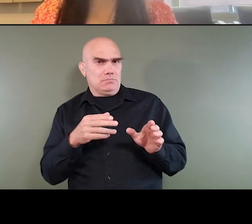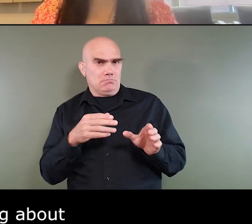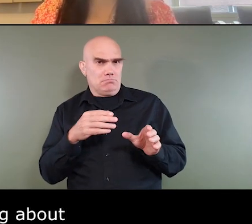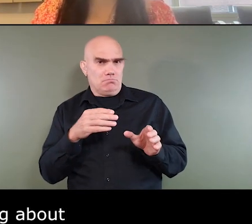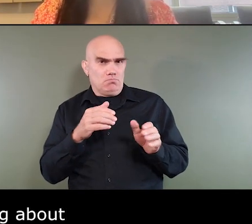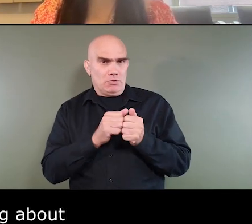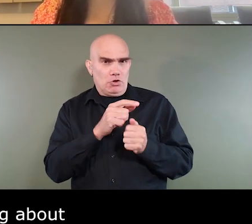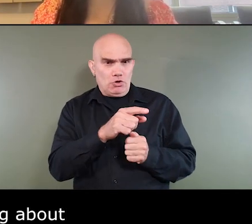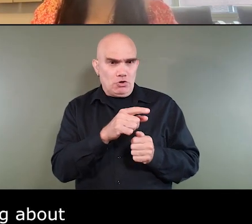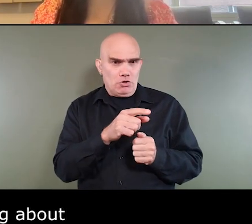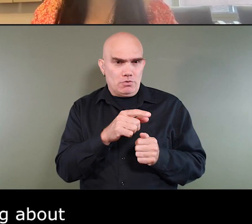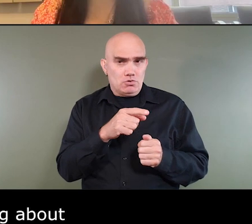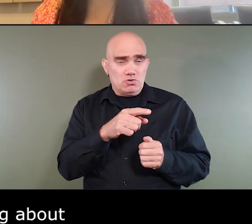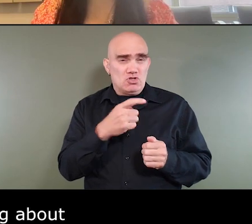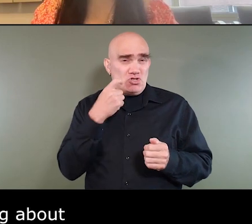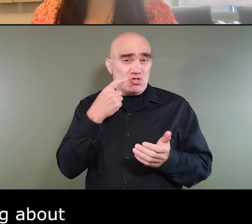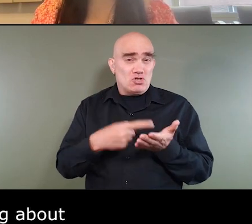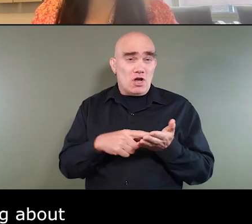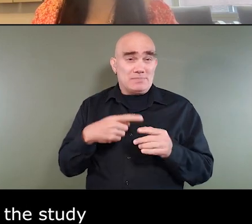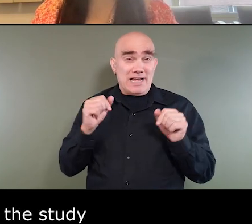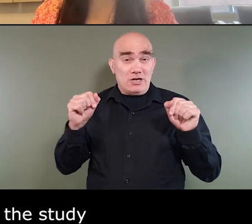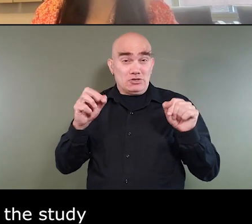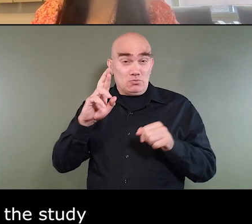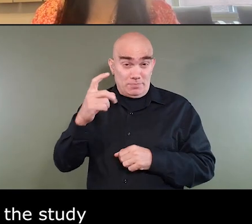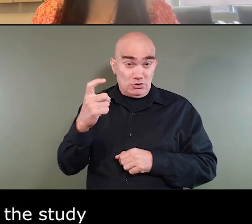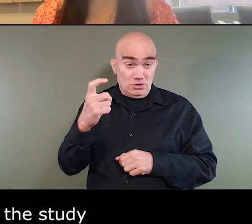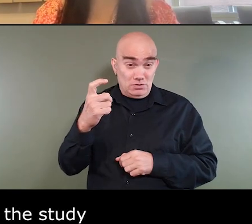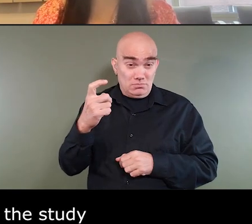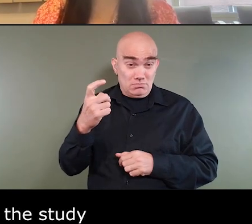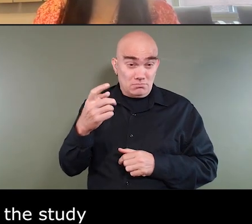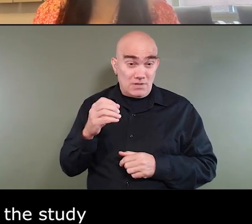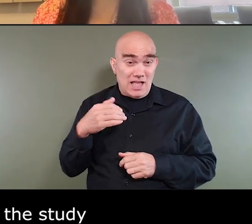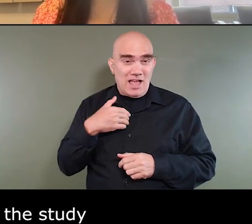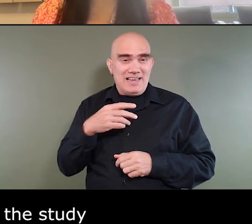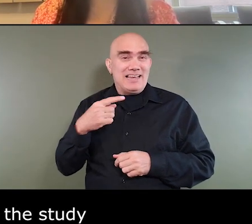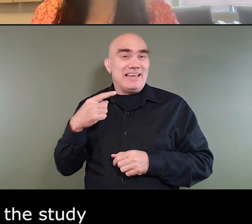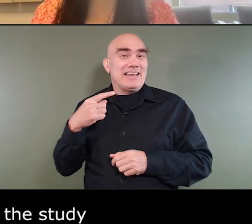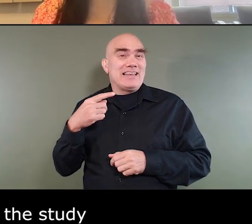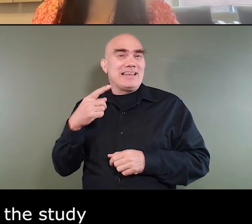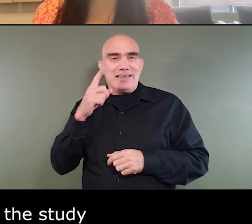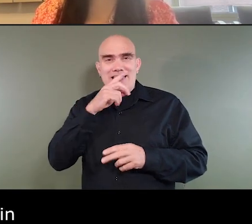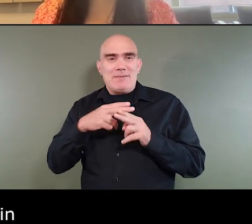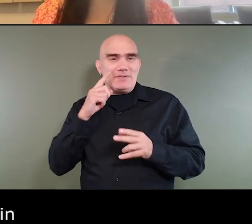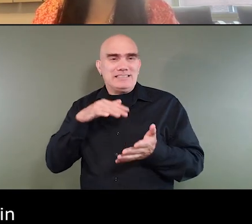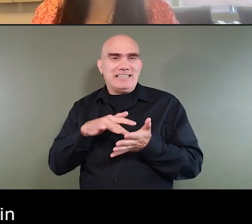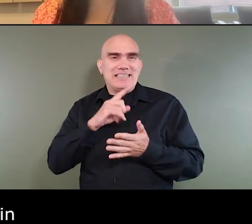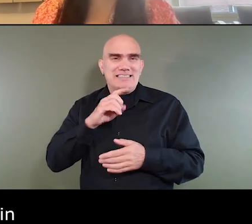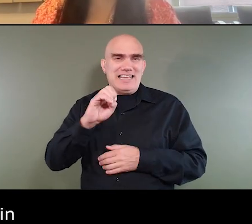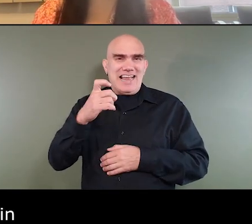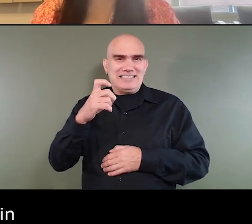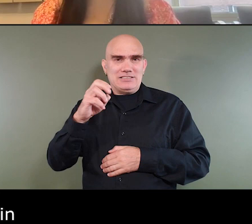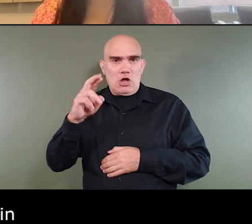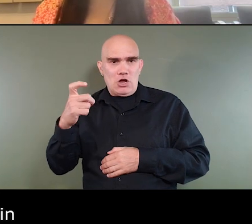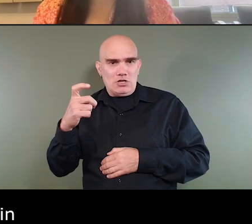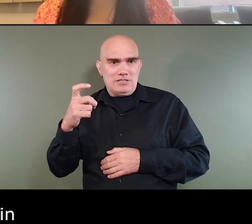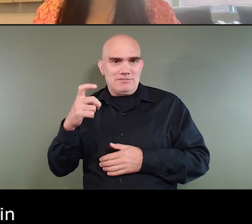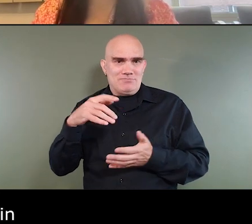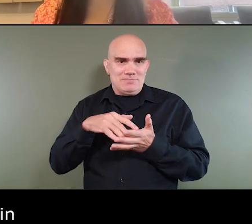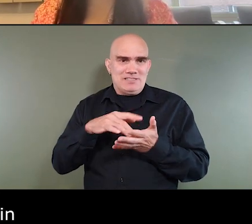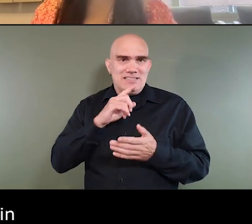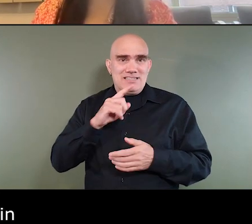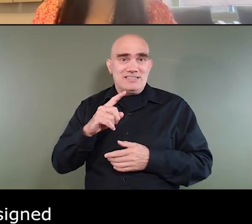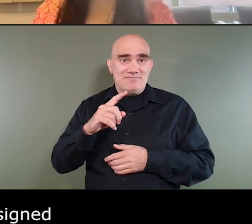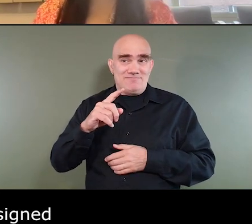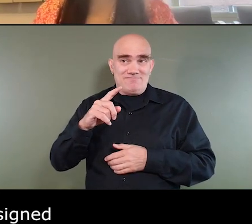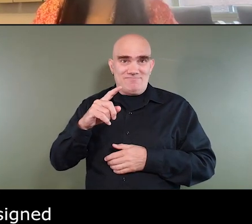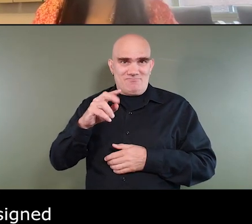her. She was just talking about exercise prescriptions, and our nickname for this study is XREX, or exercise prescription in Friedreich